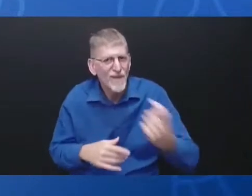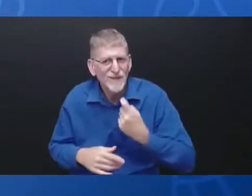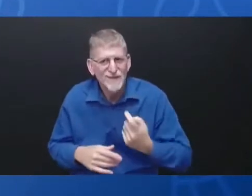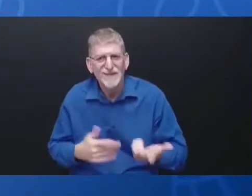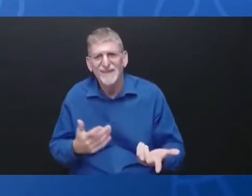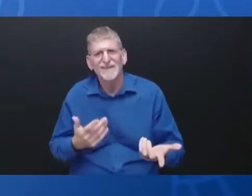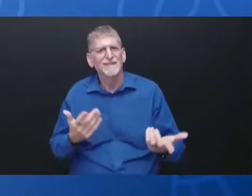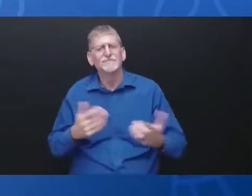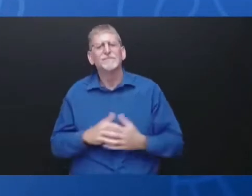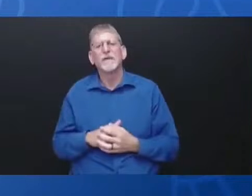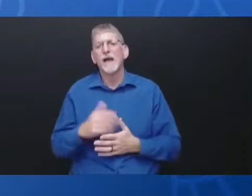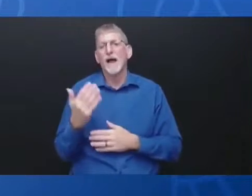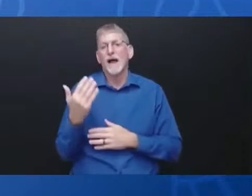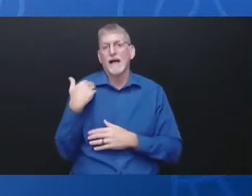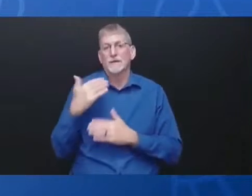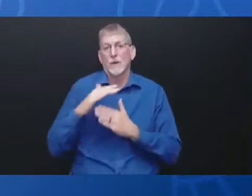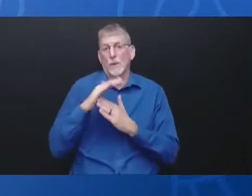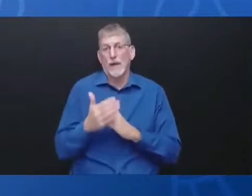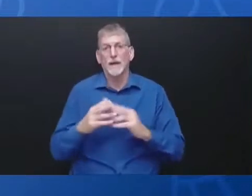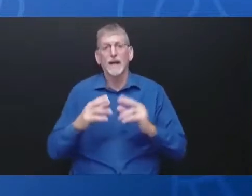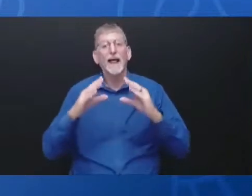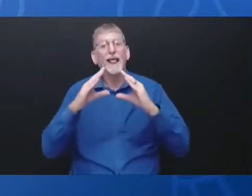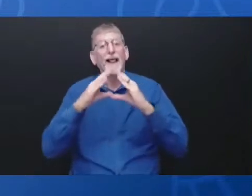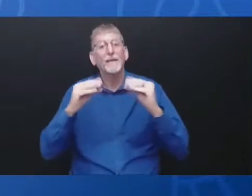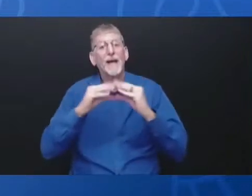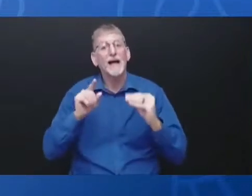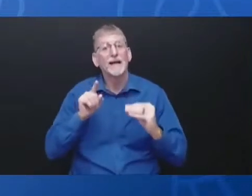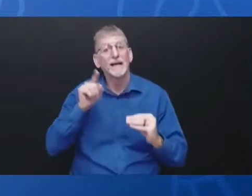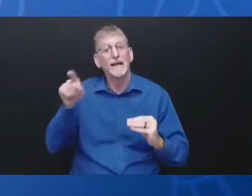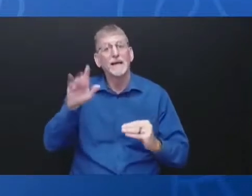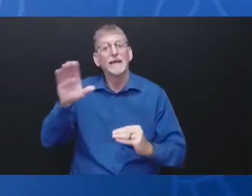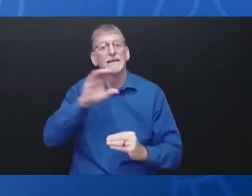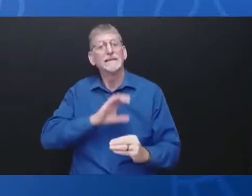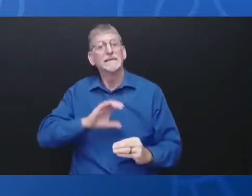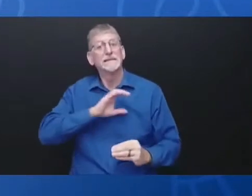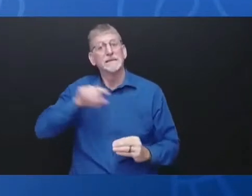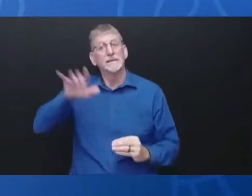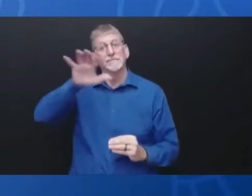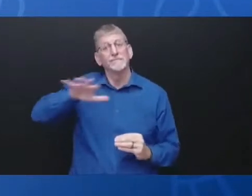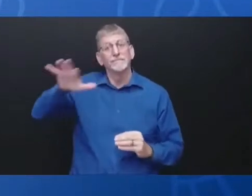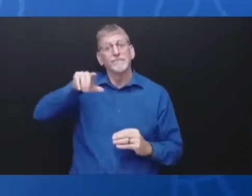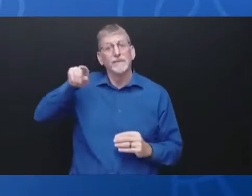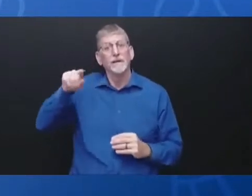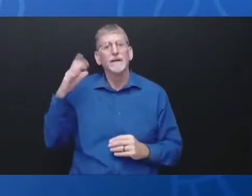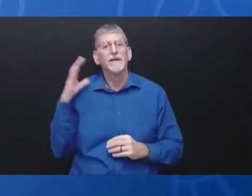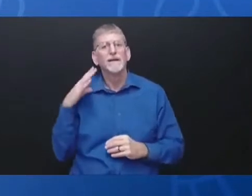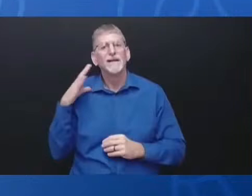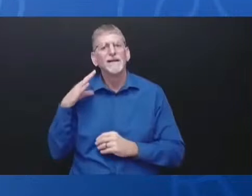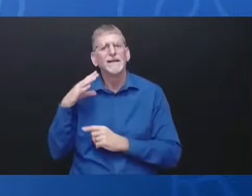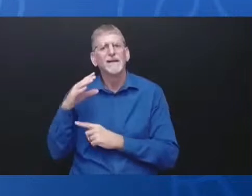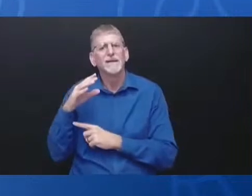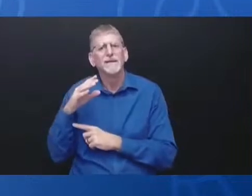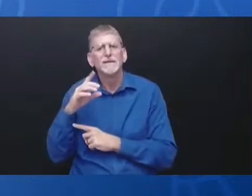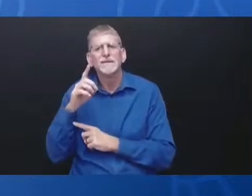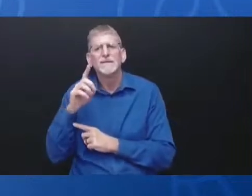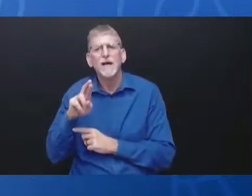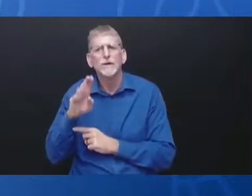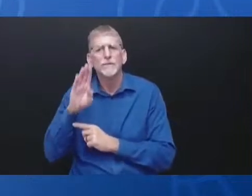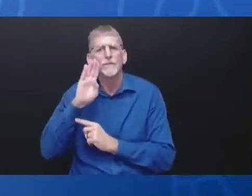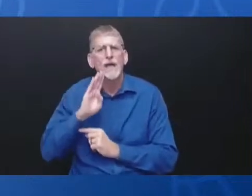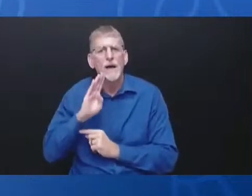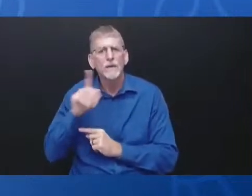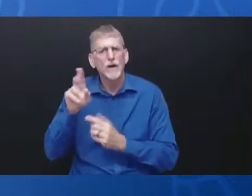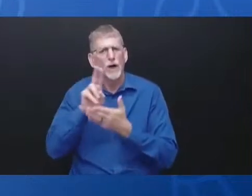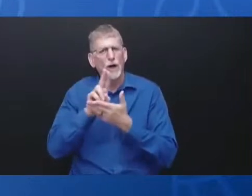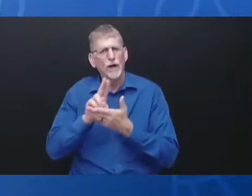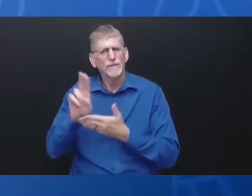who was a doctor at Brown University. I was wondering if you might be able to elaborate why. That, I would say, when it comes